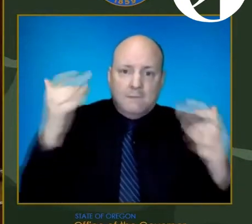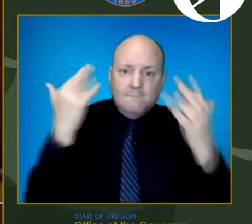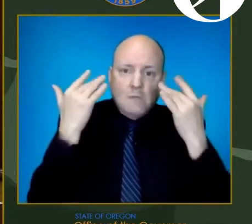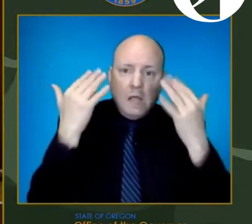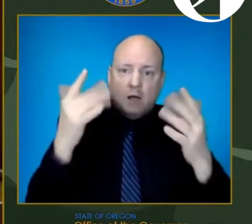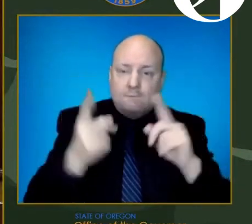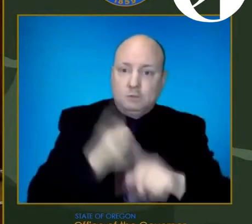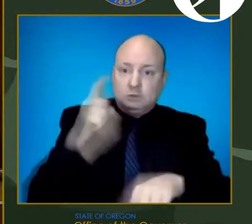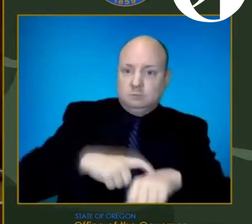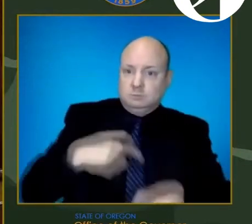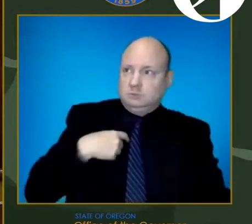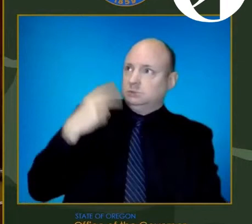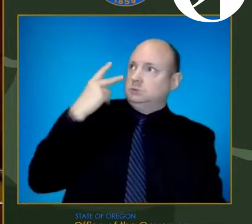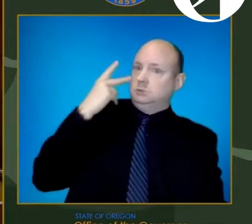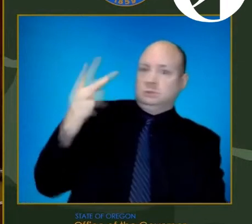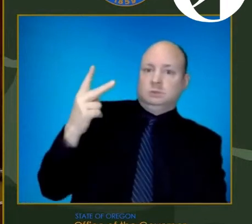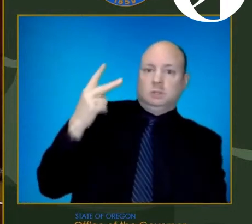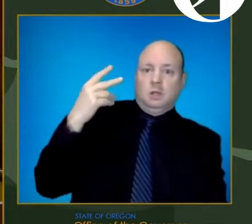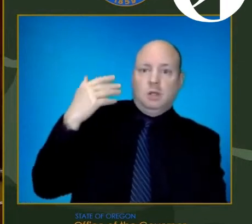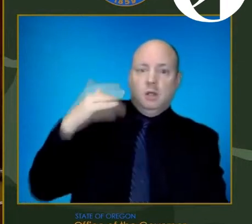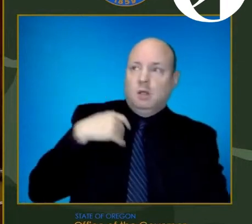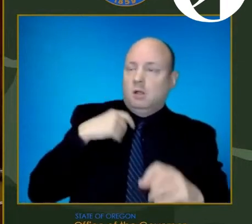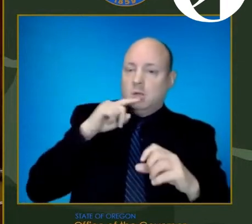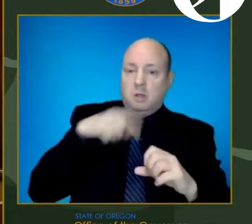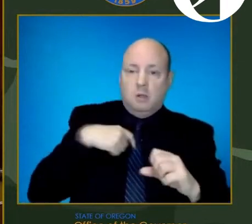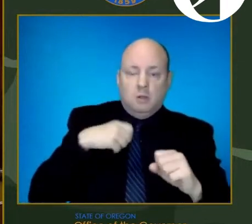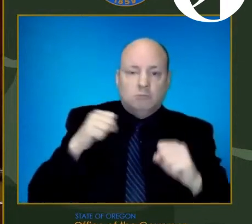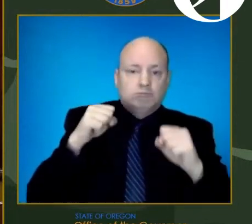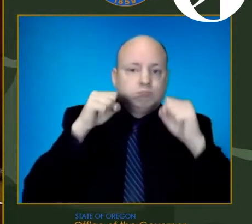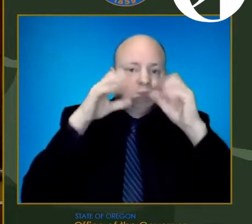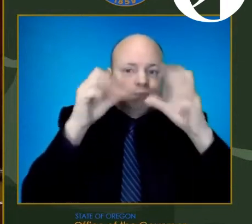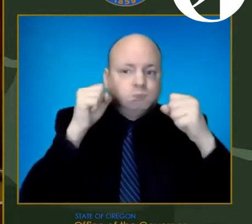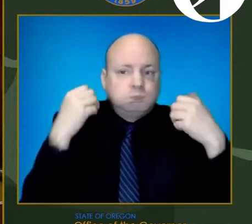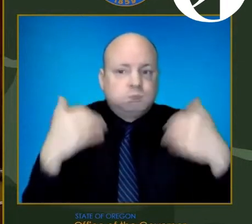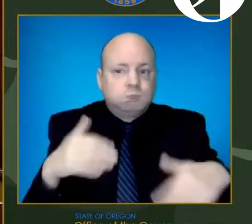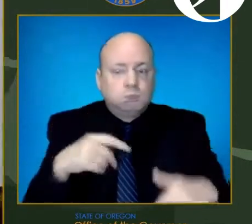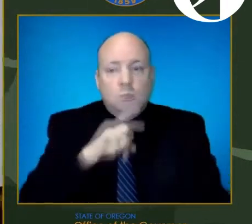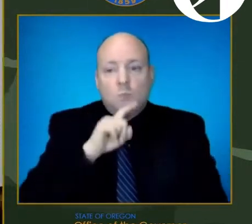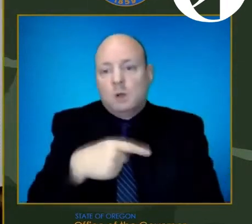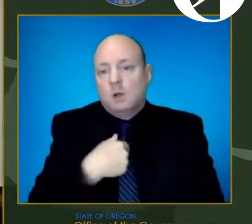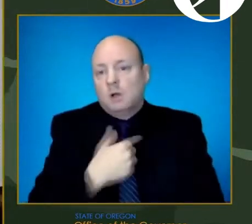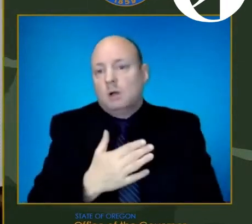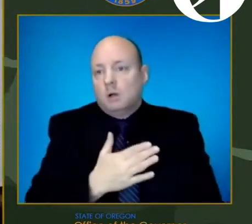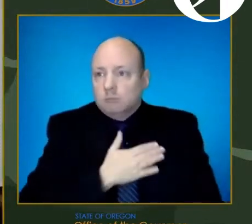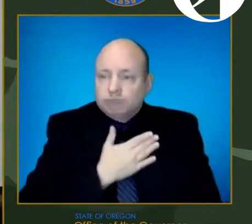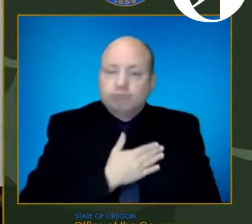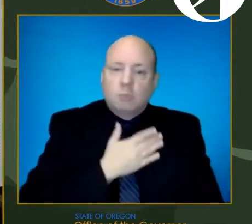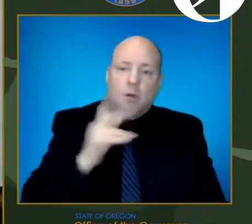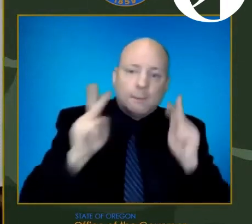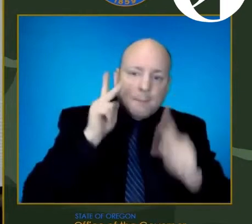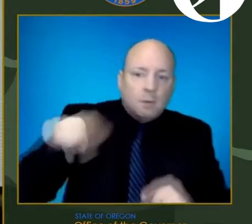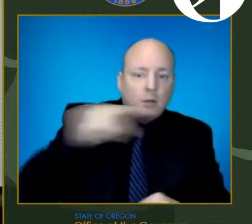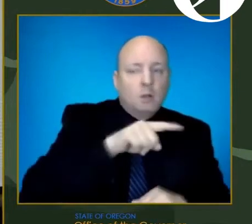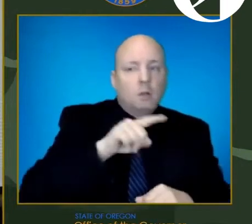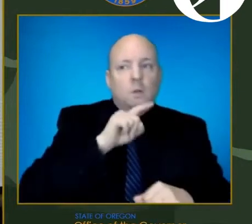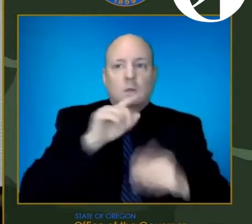amazing. But I was really grateful that night for all the support. It was really a night to